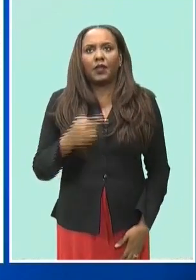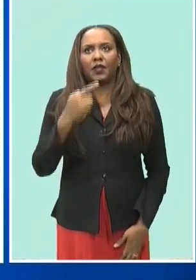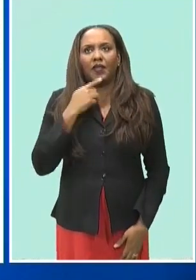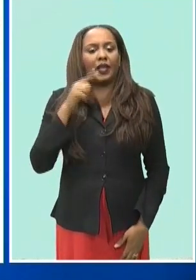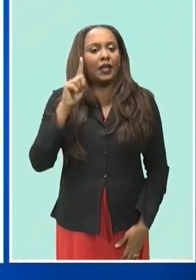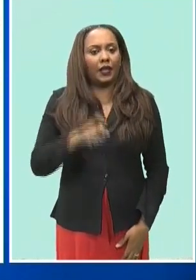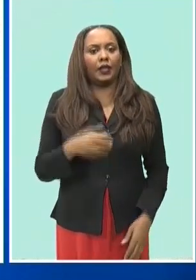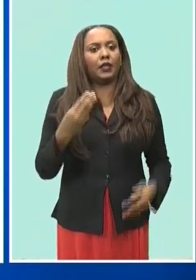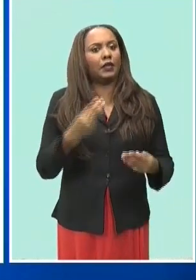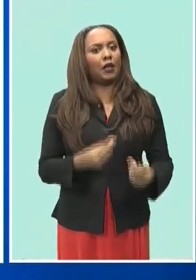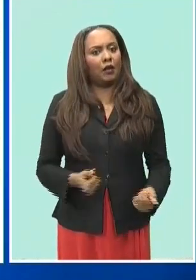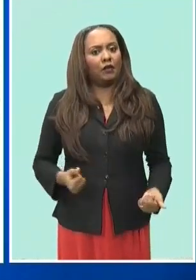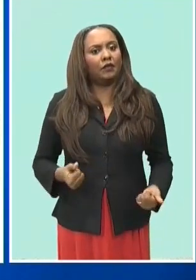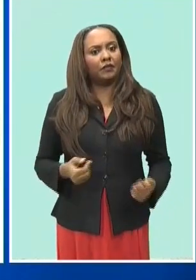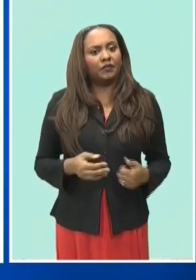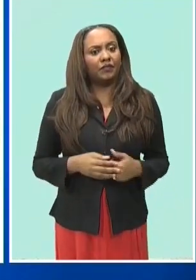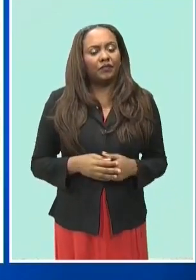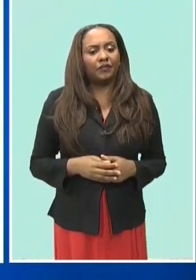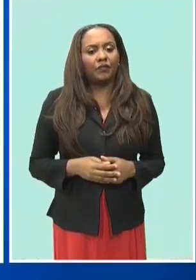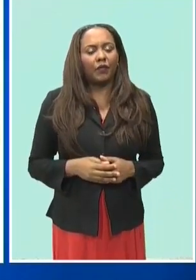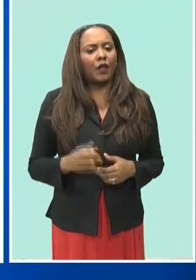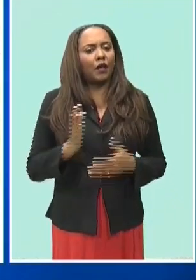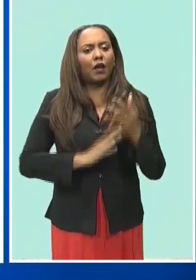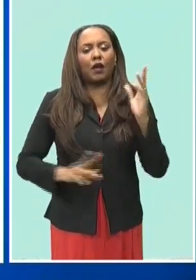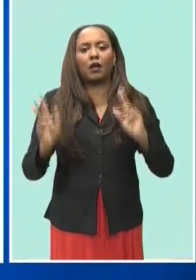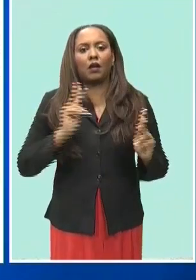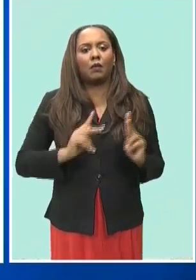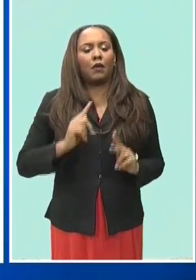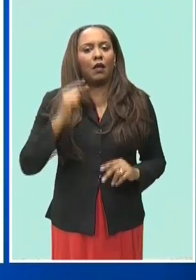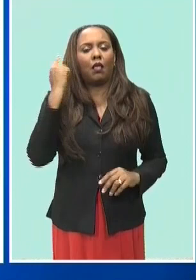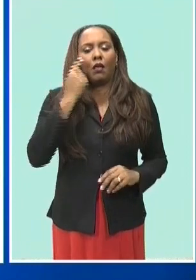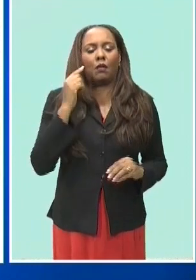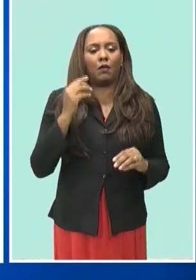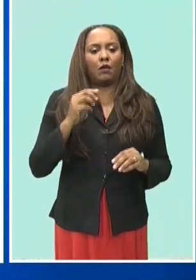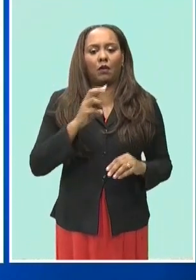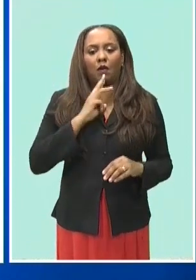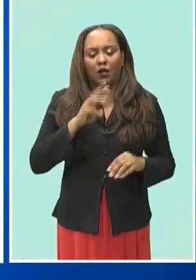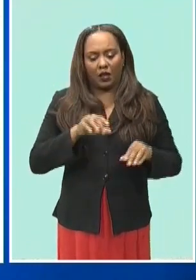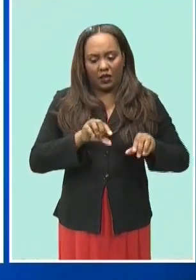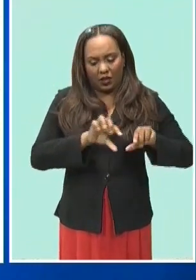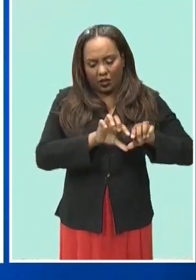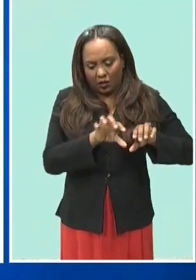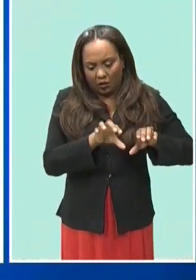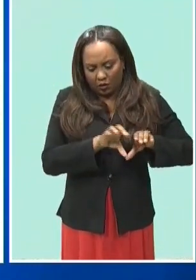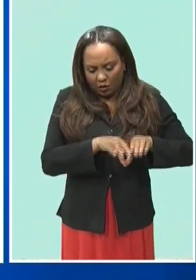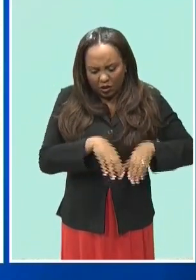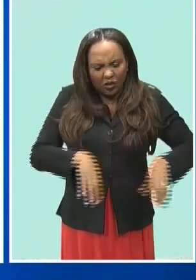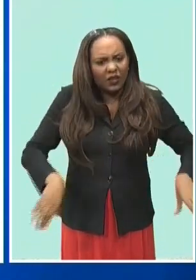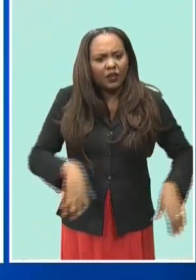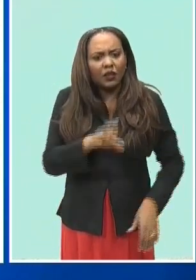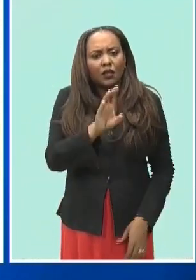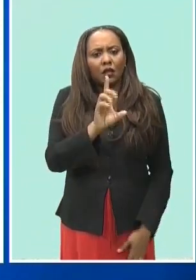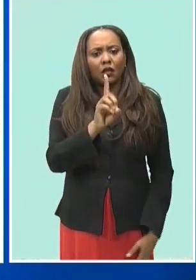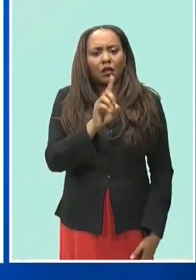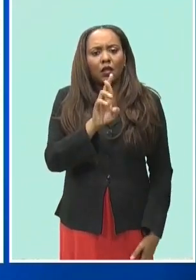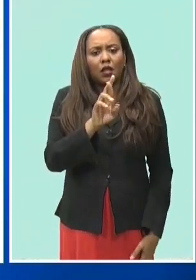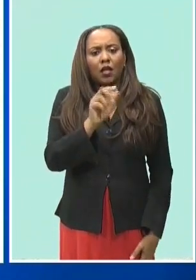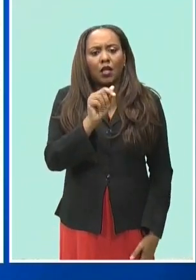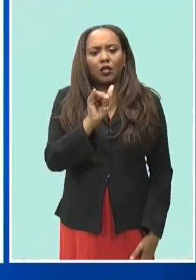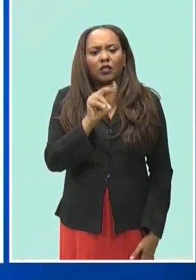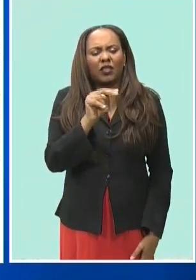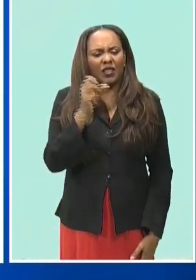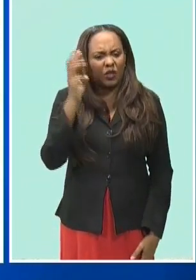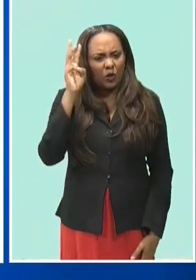There was some concerns expressed about the state of the drains and fields and so forth. There was one field that had a lot